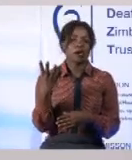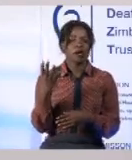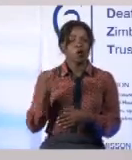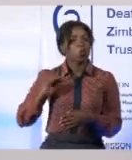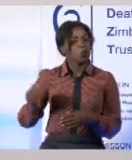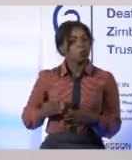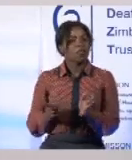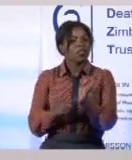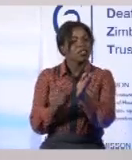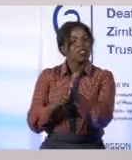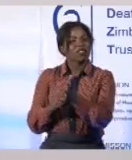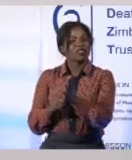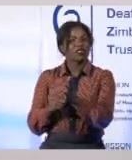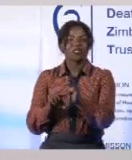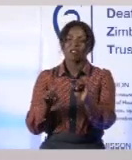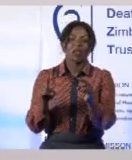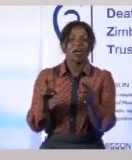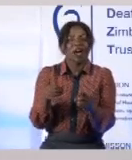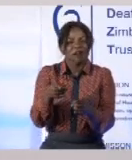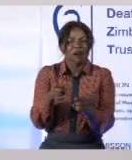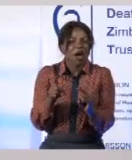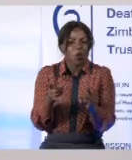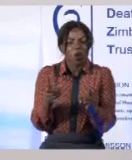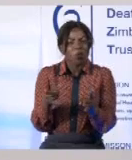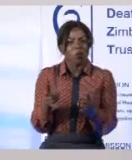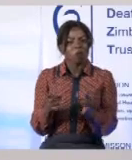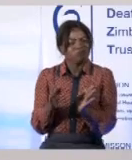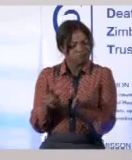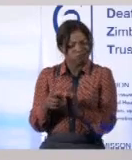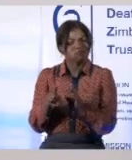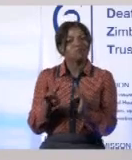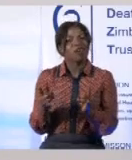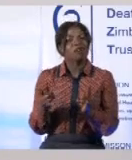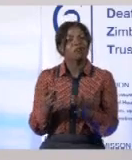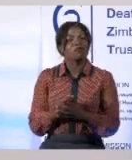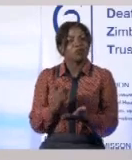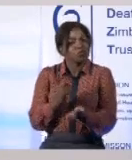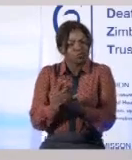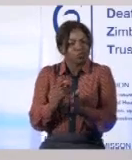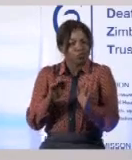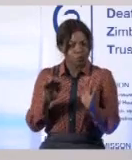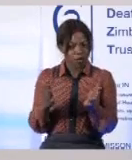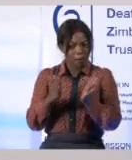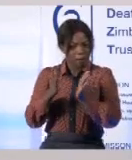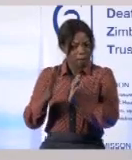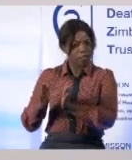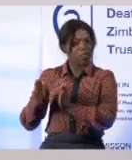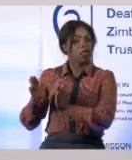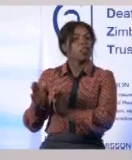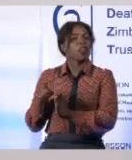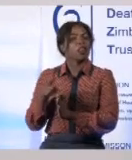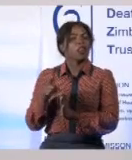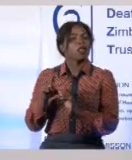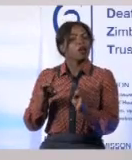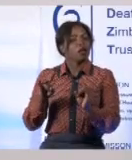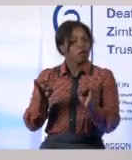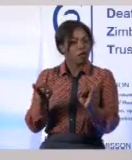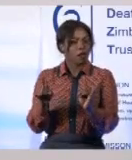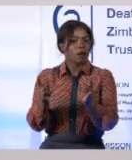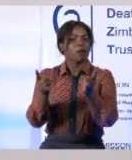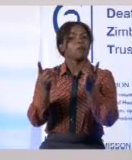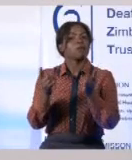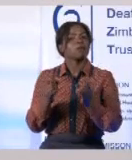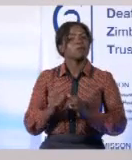any 24-hour period, how do you sustain that? What do you do to maintain that level of